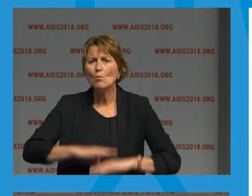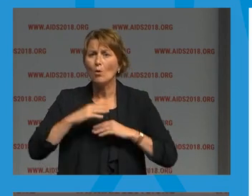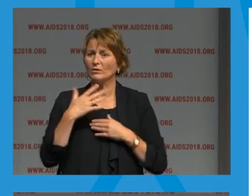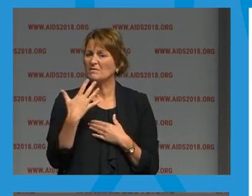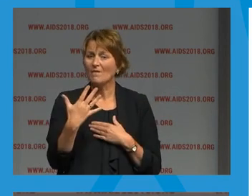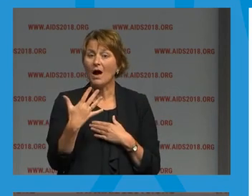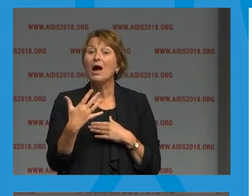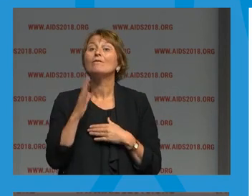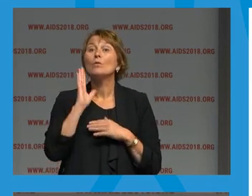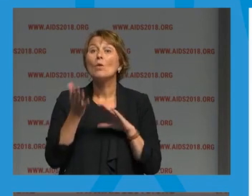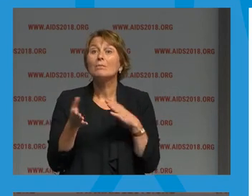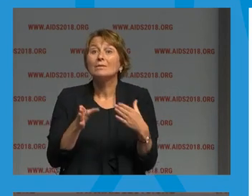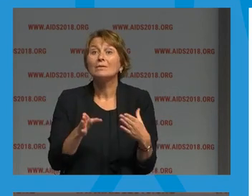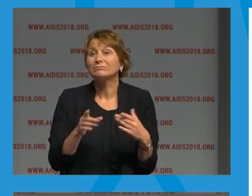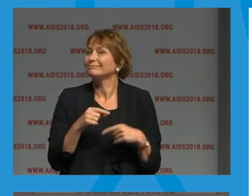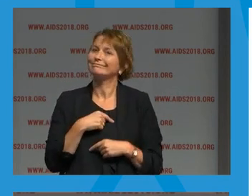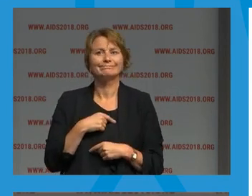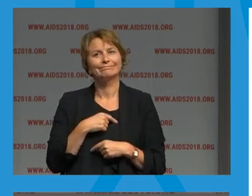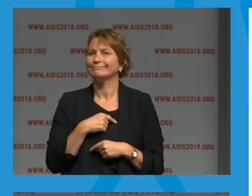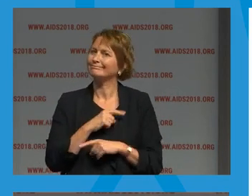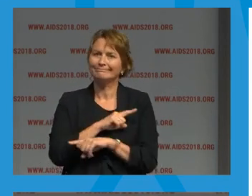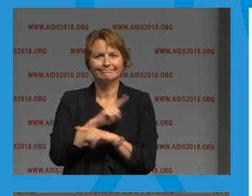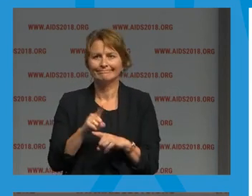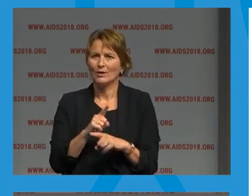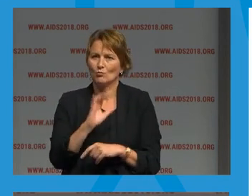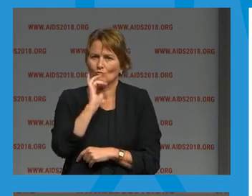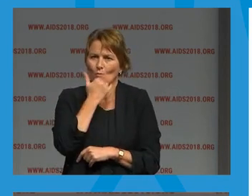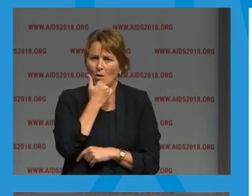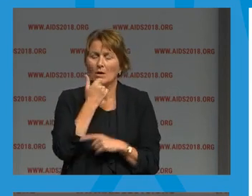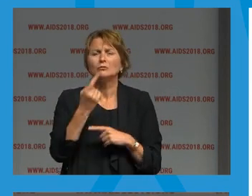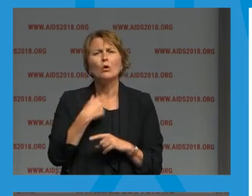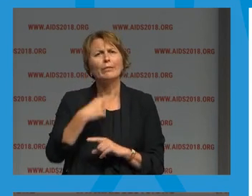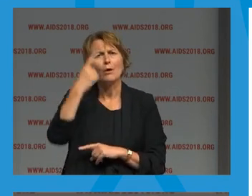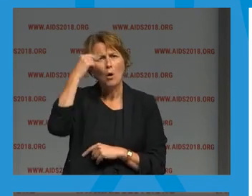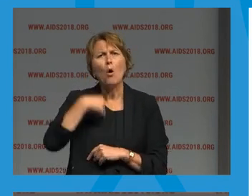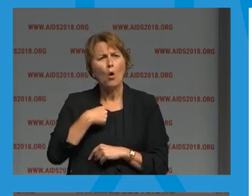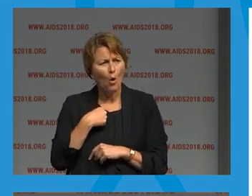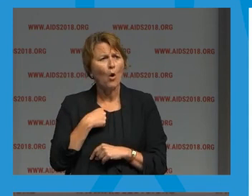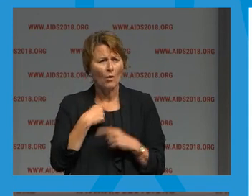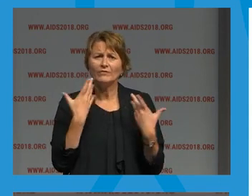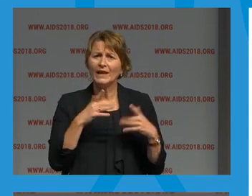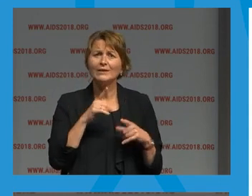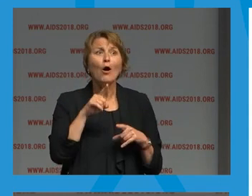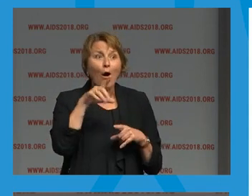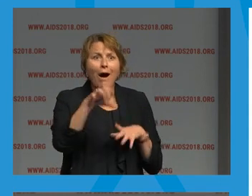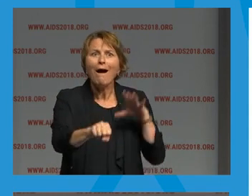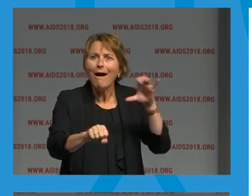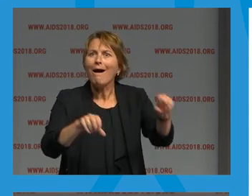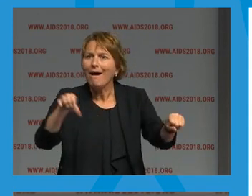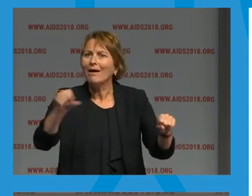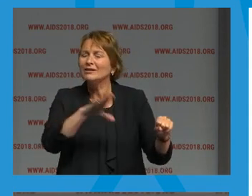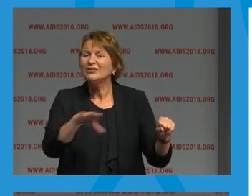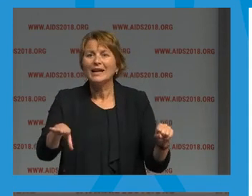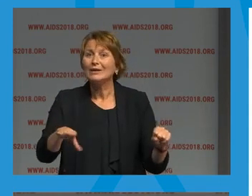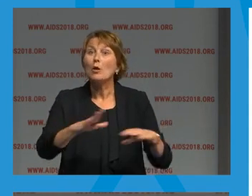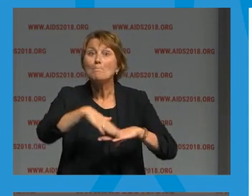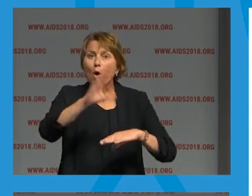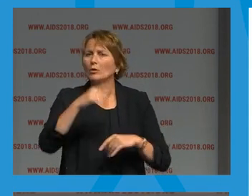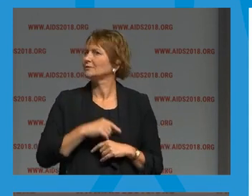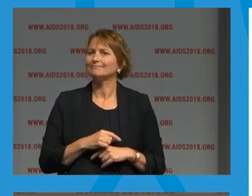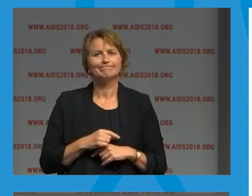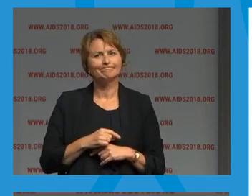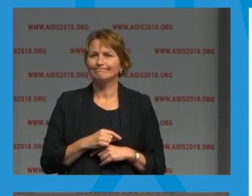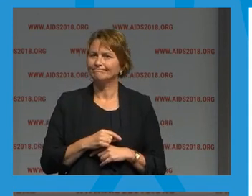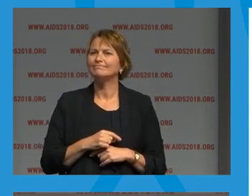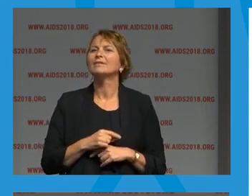with us is incorrect. And maybe that gave us an assurance that we had found most of the children, but we have not. And so we're missing